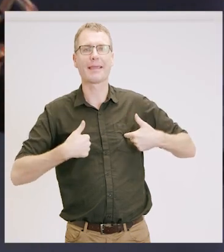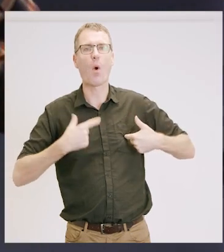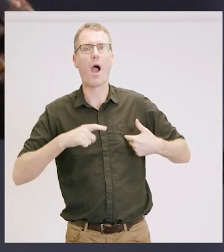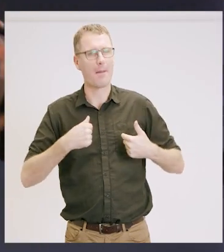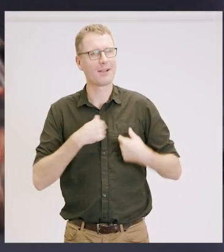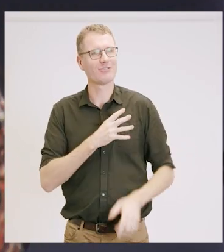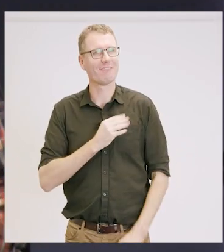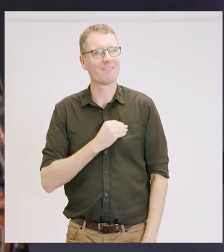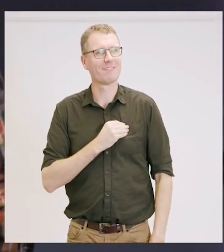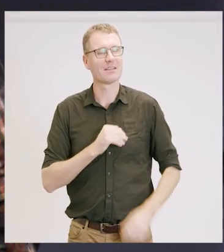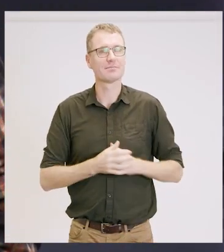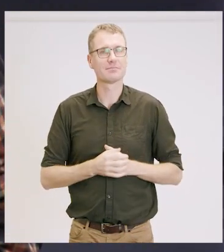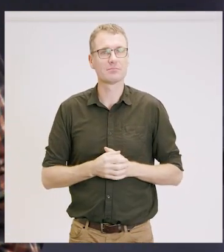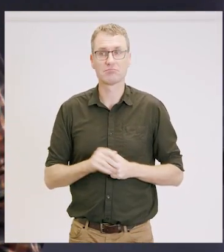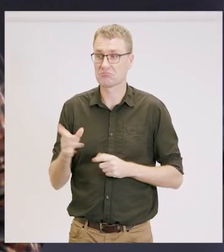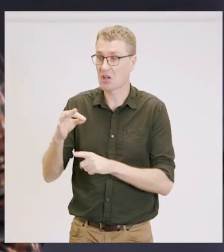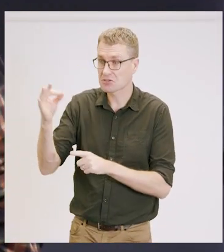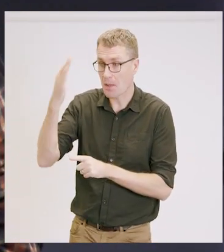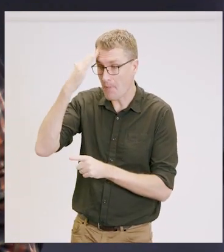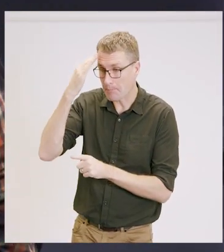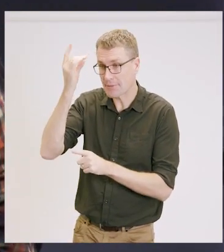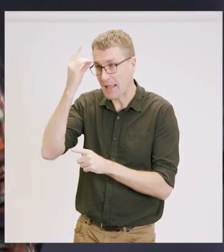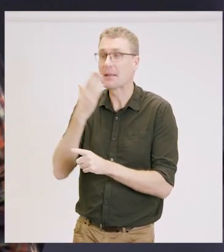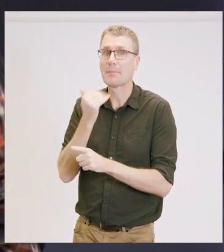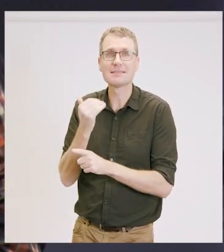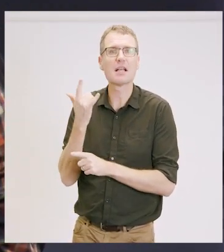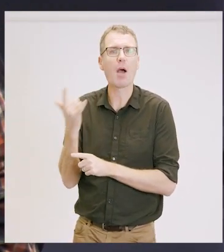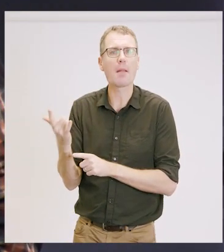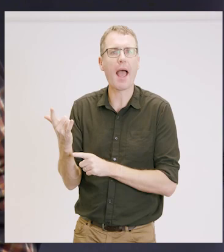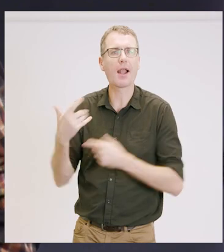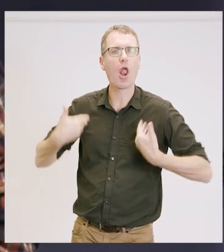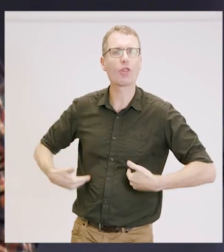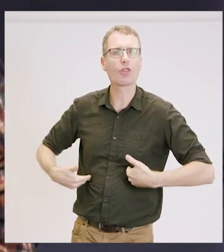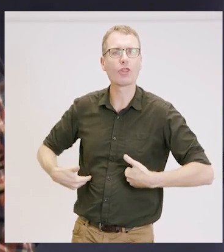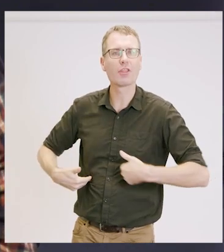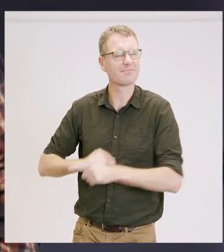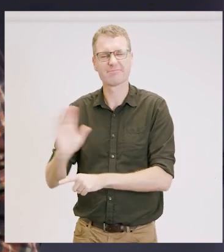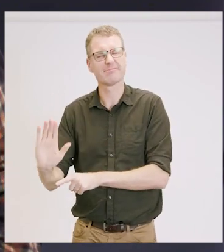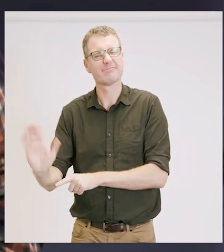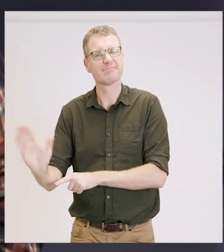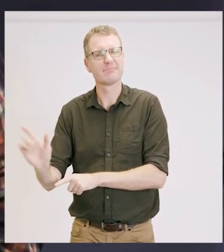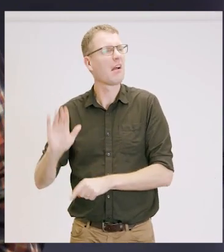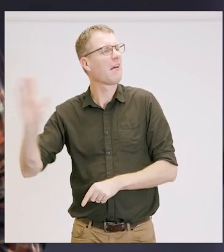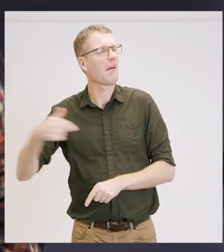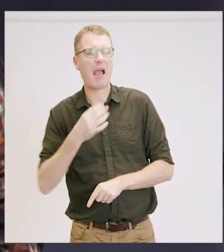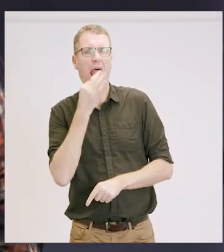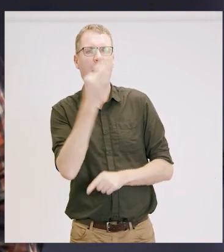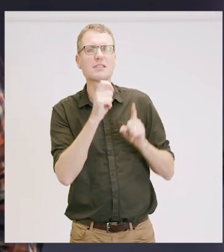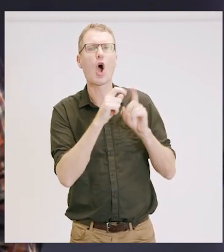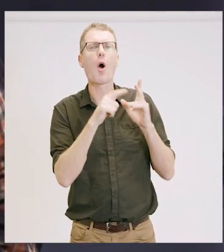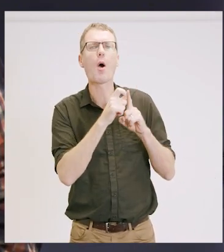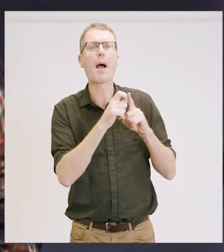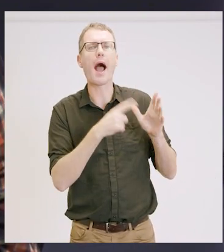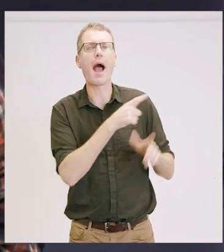because Papa's the weak link. So he asks Mum and Dad, can I have a Spider-Man outfit? And they say, no, we're not going to get it. He said, I'll ask